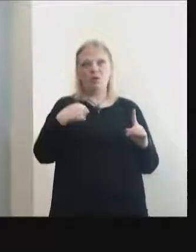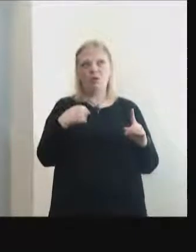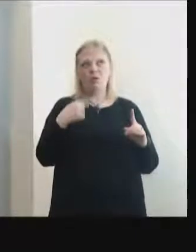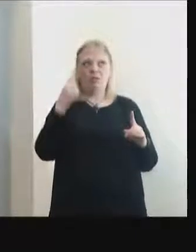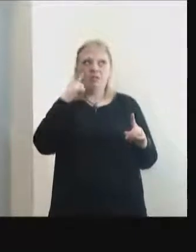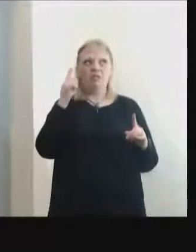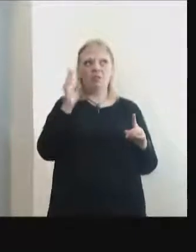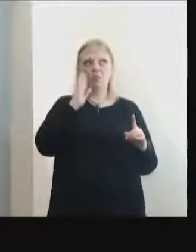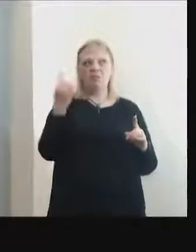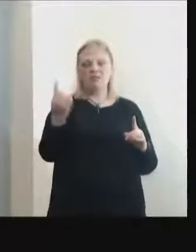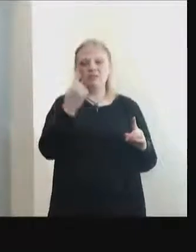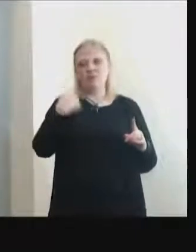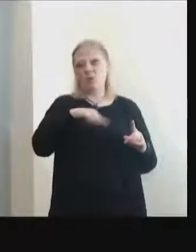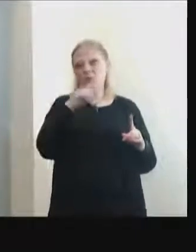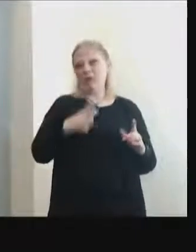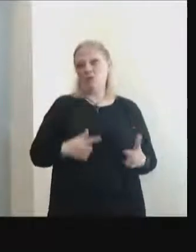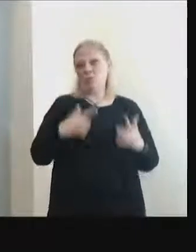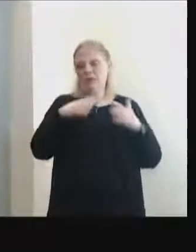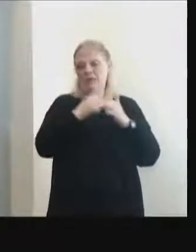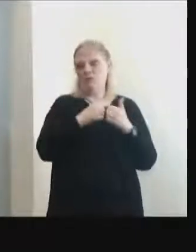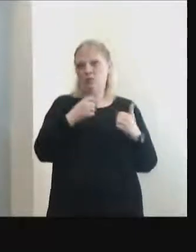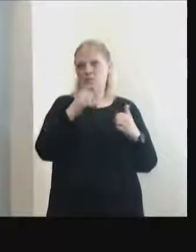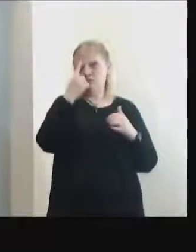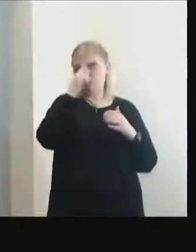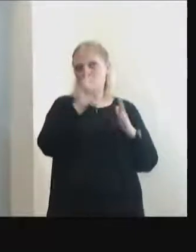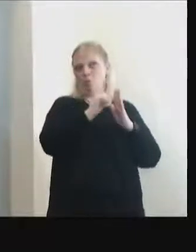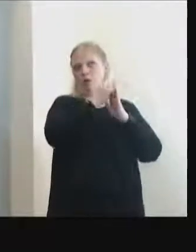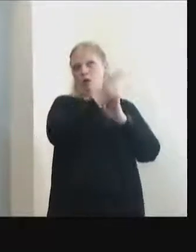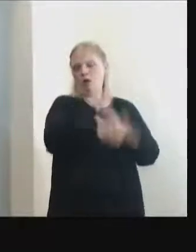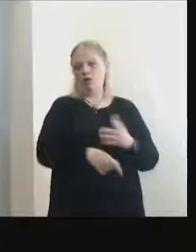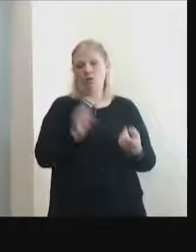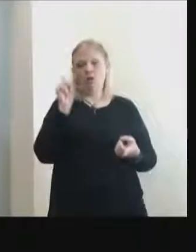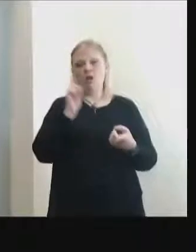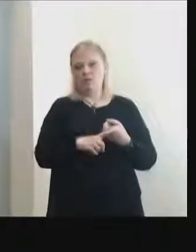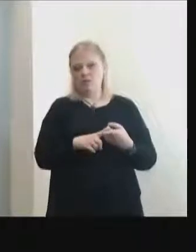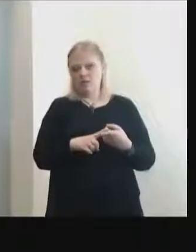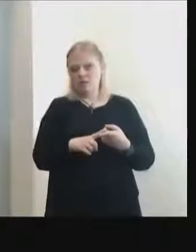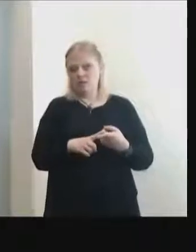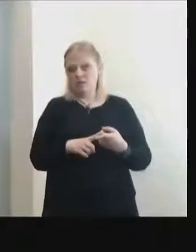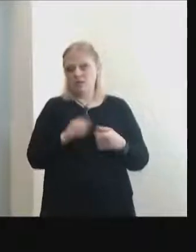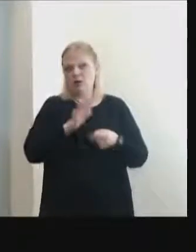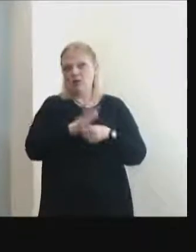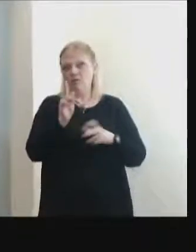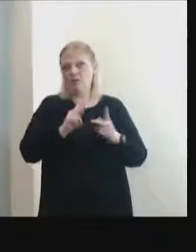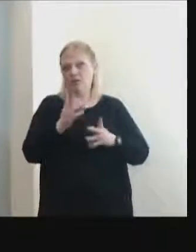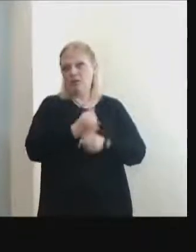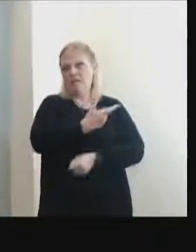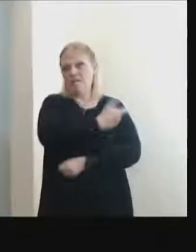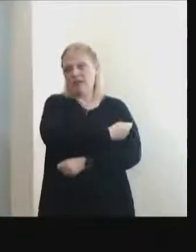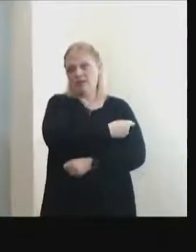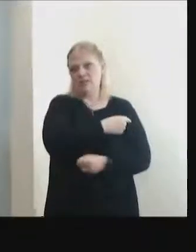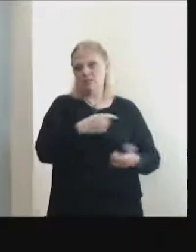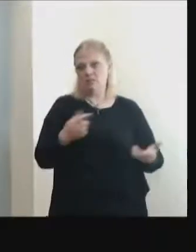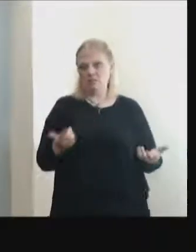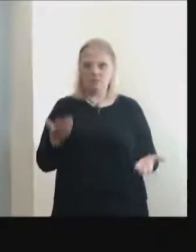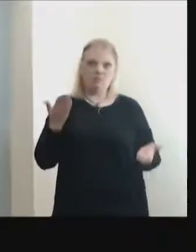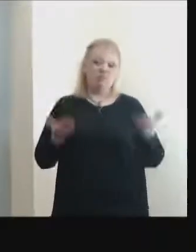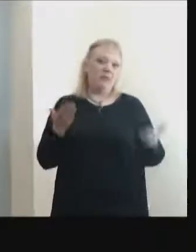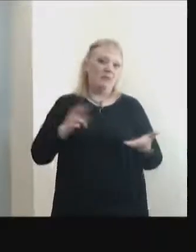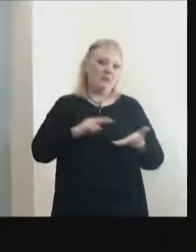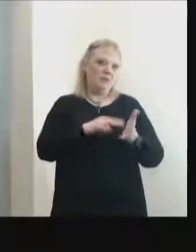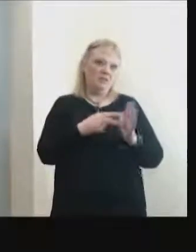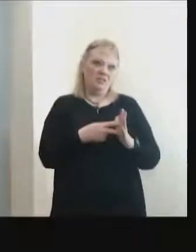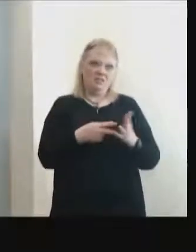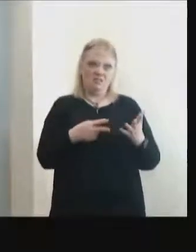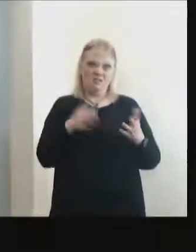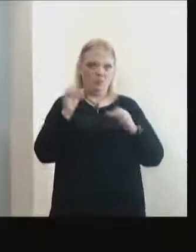with for a while until we get to a place where we have enough people that are vaccinated. So that may mean that we might